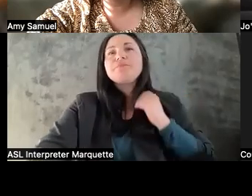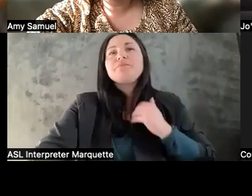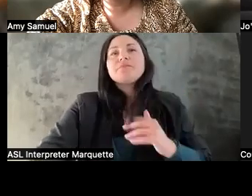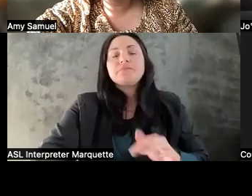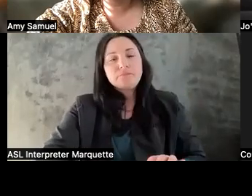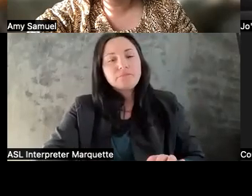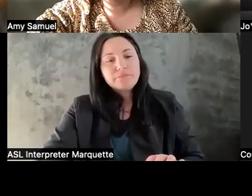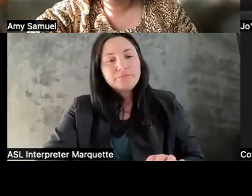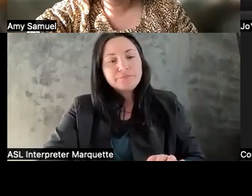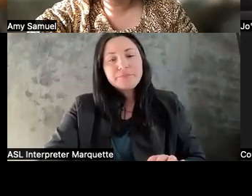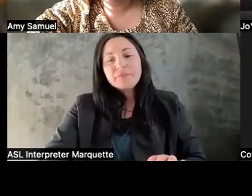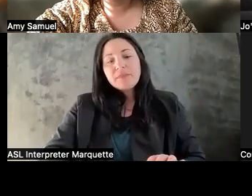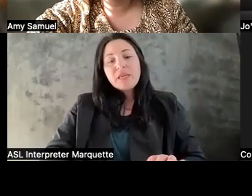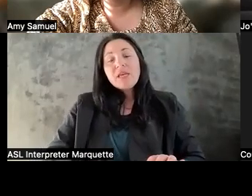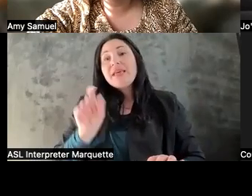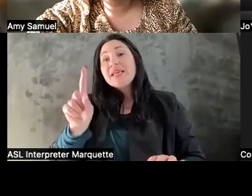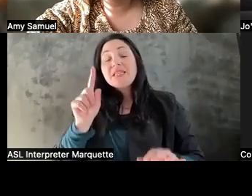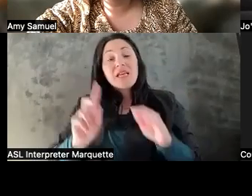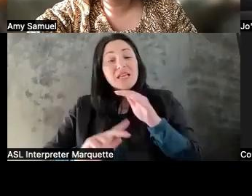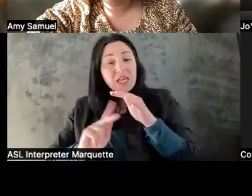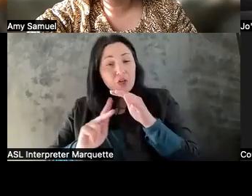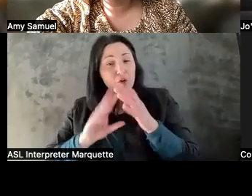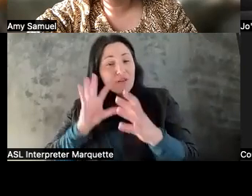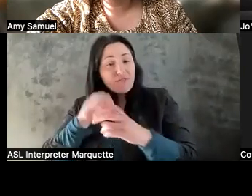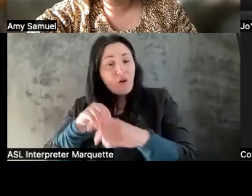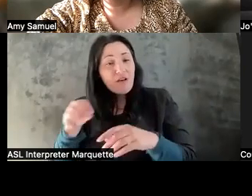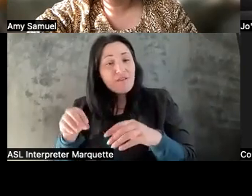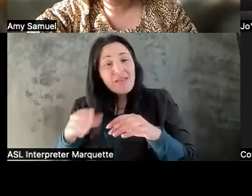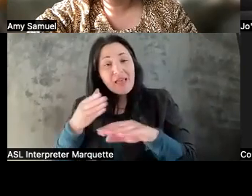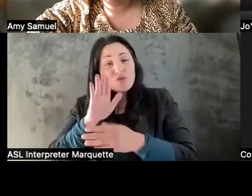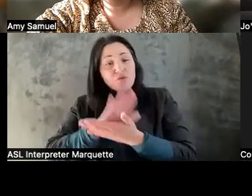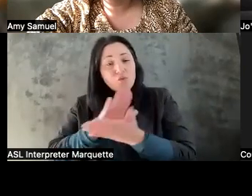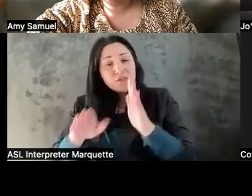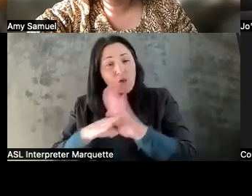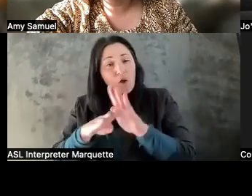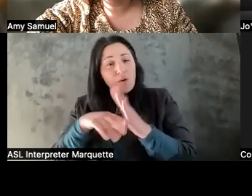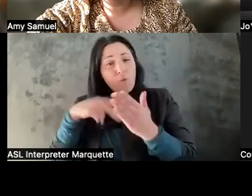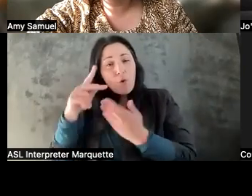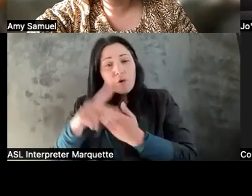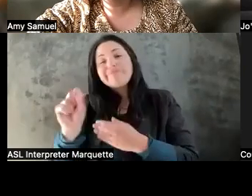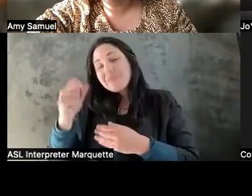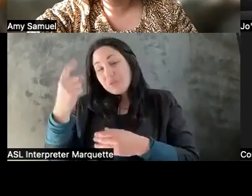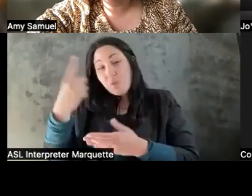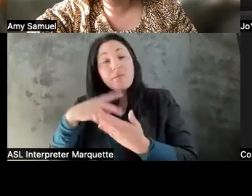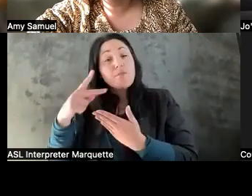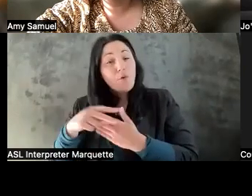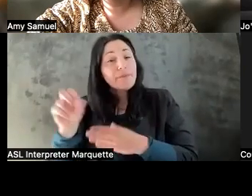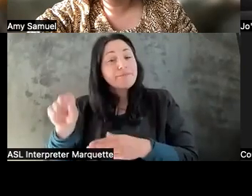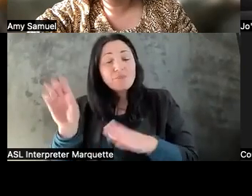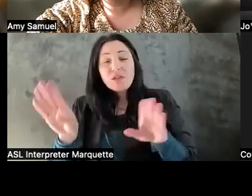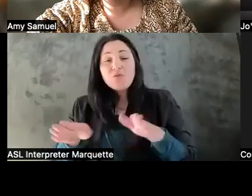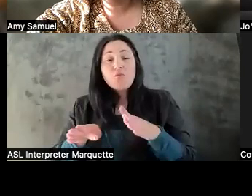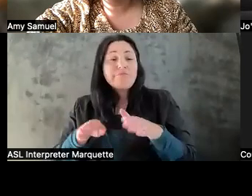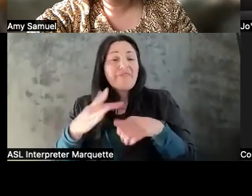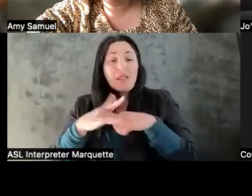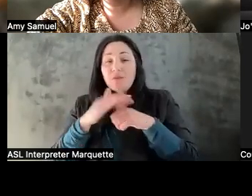Can the kinders participate in the after-school soccer program? Yes, they can. I believe that is one of our programs and open to all